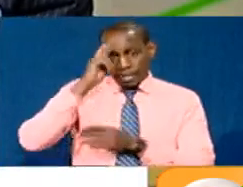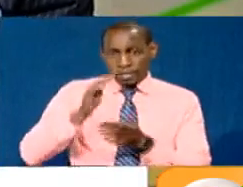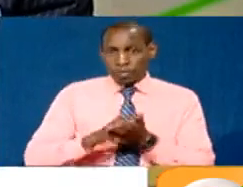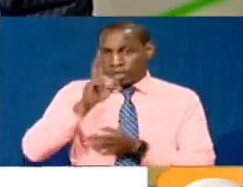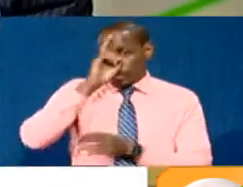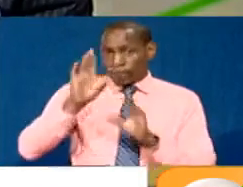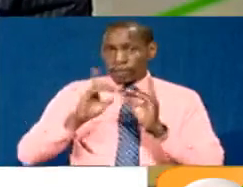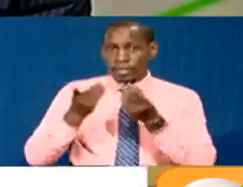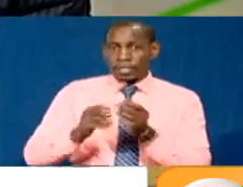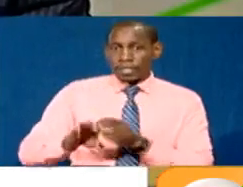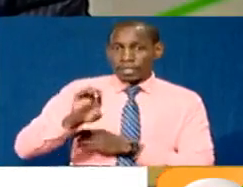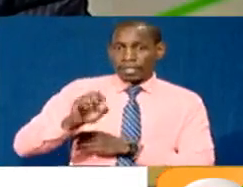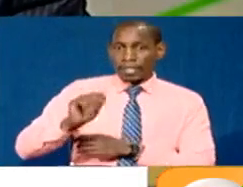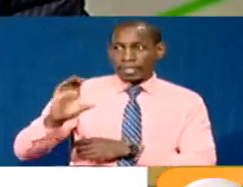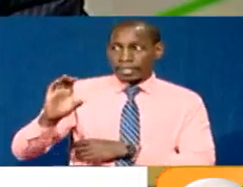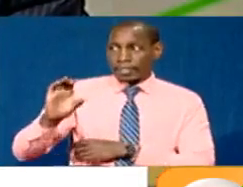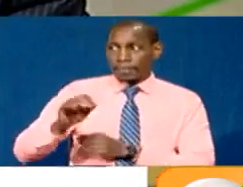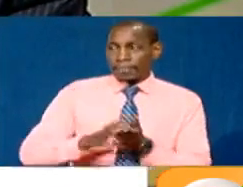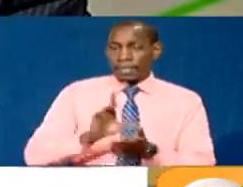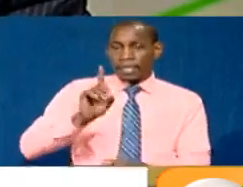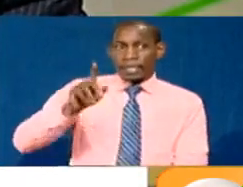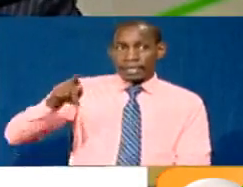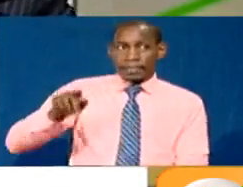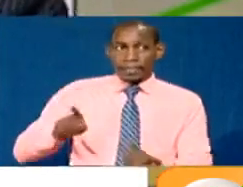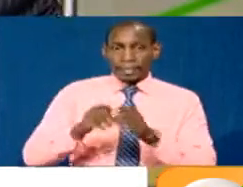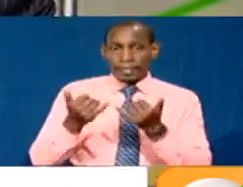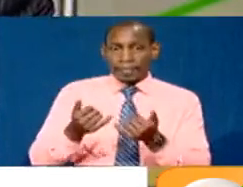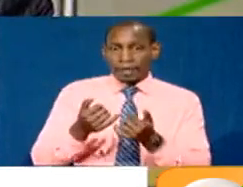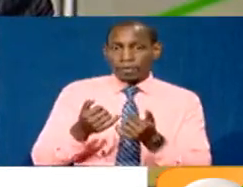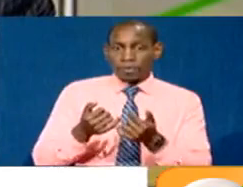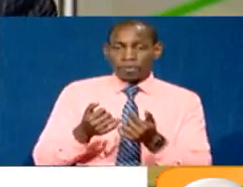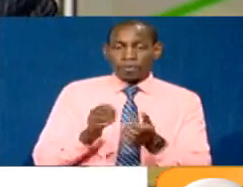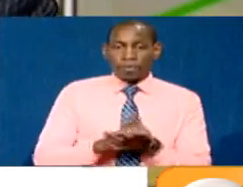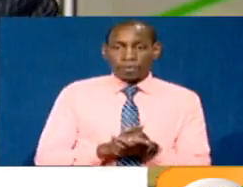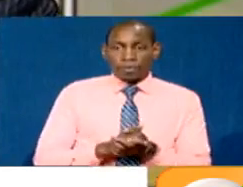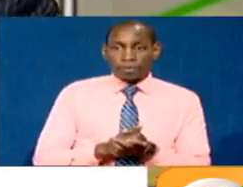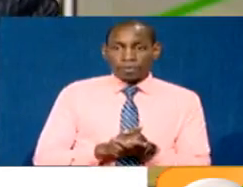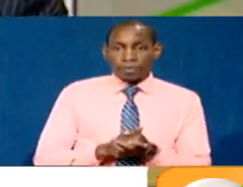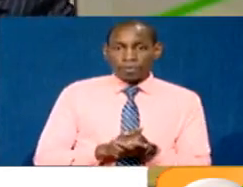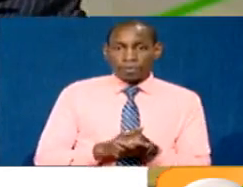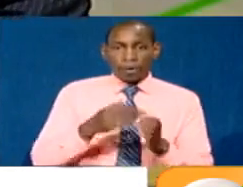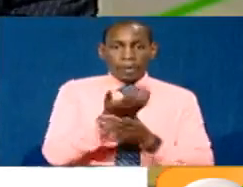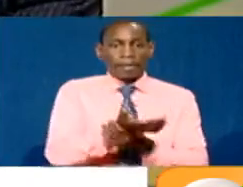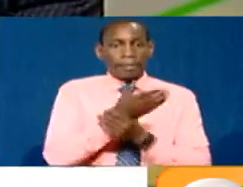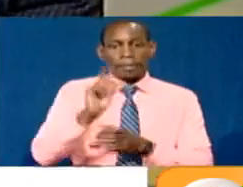Police Department, the EACC, the DPP still have to kowtow to the whims of the Executive for their finances.